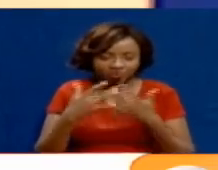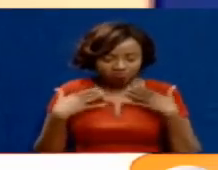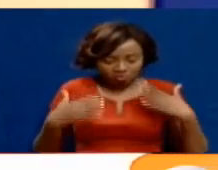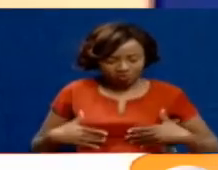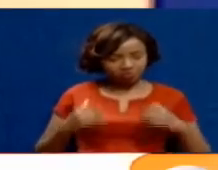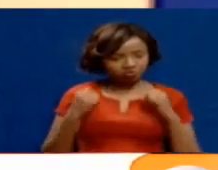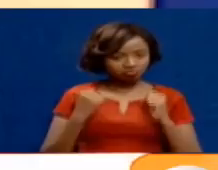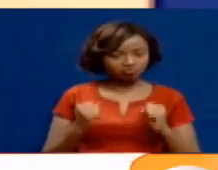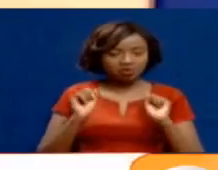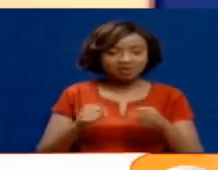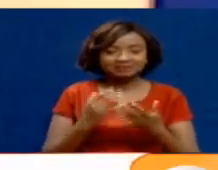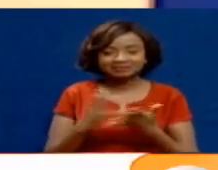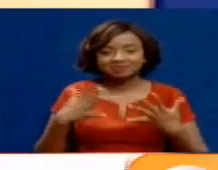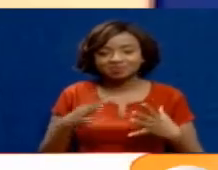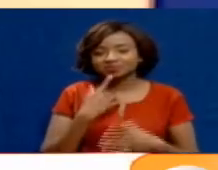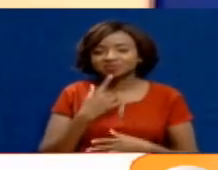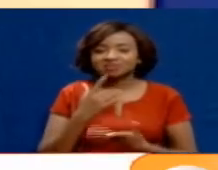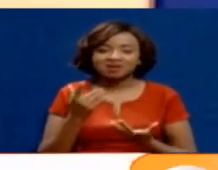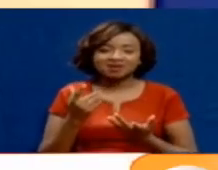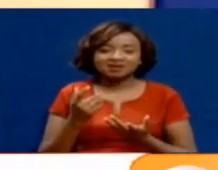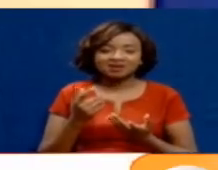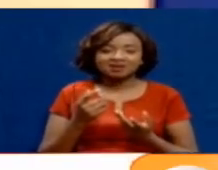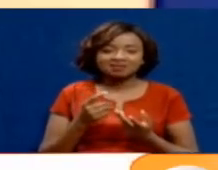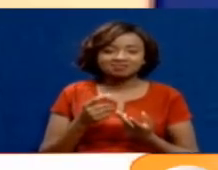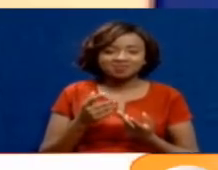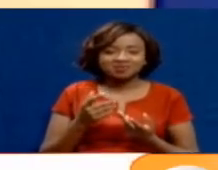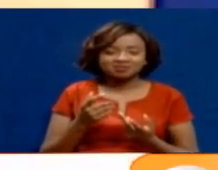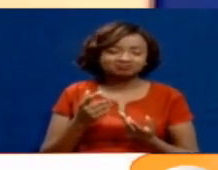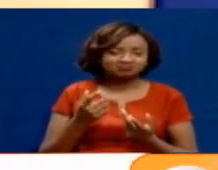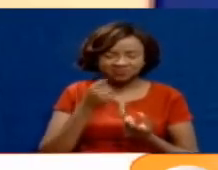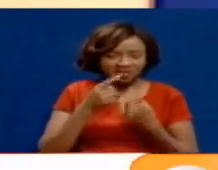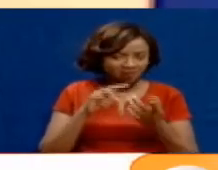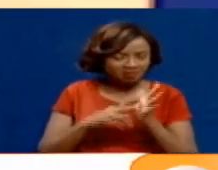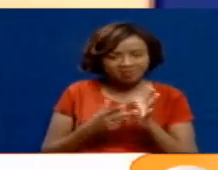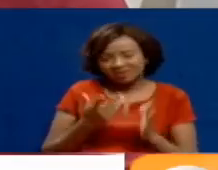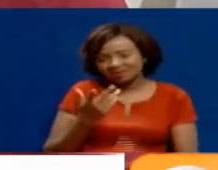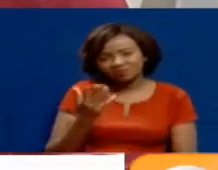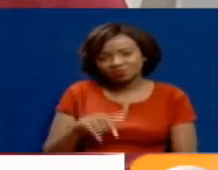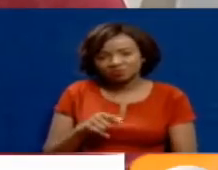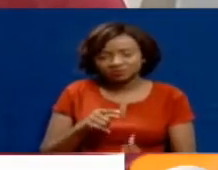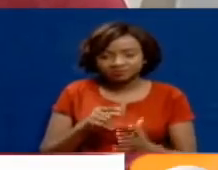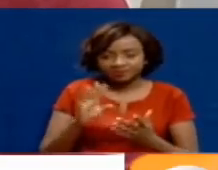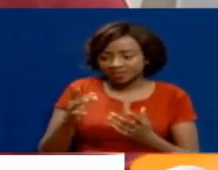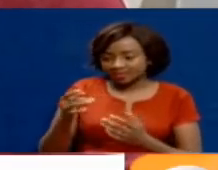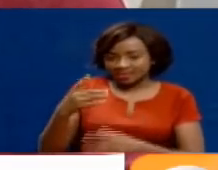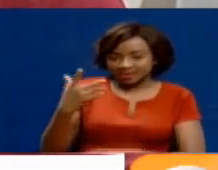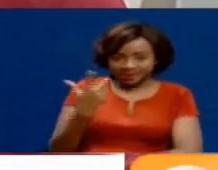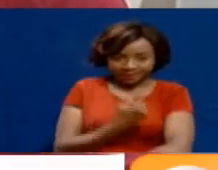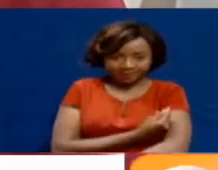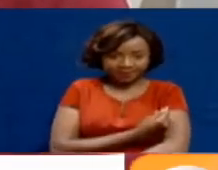In some cases, I've seen people talk about getting a flu vaccine. Are any of those things effective? I'll start with the flu vaccine